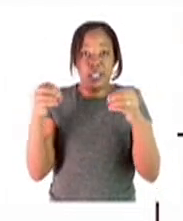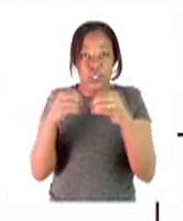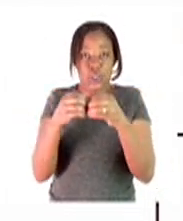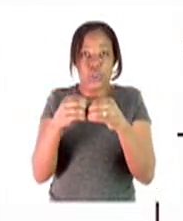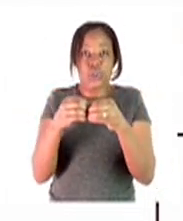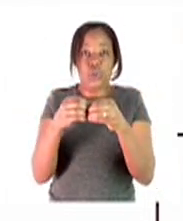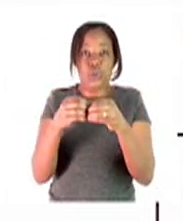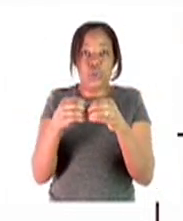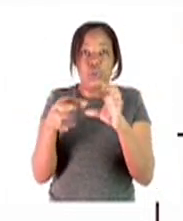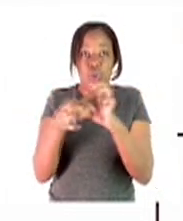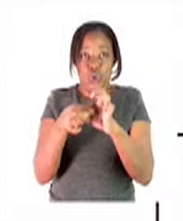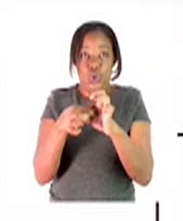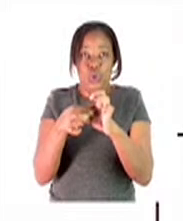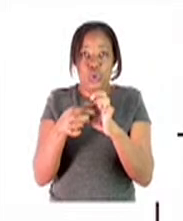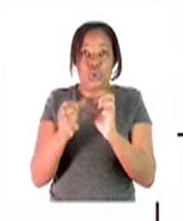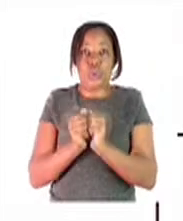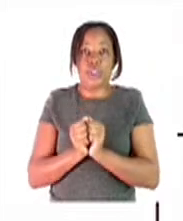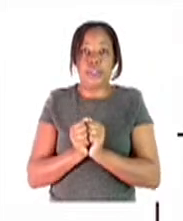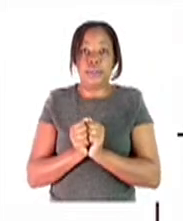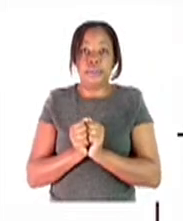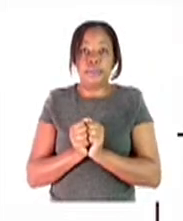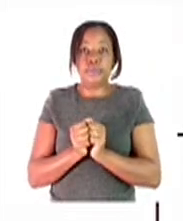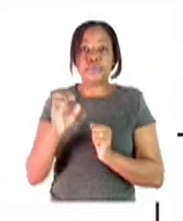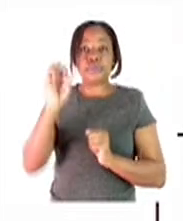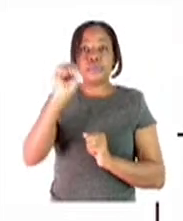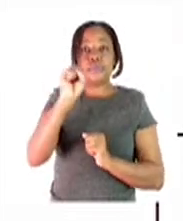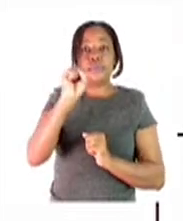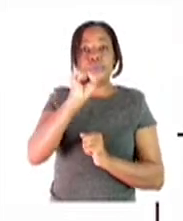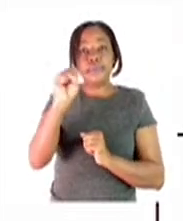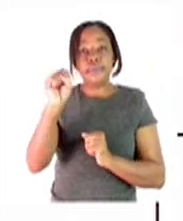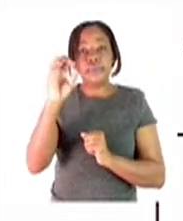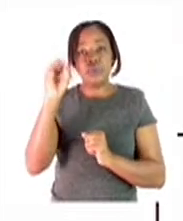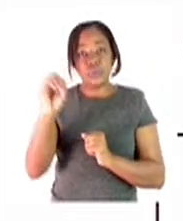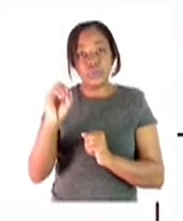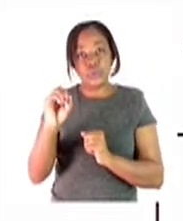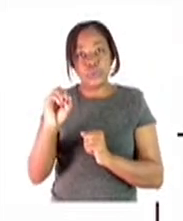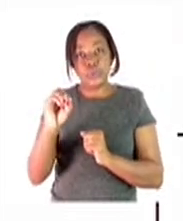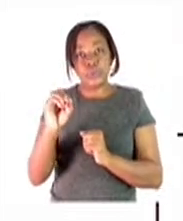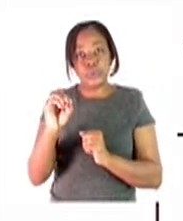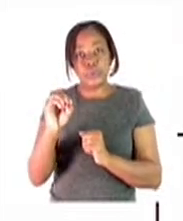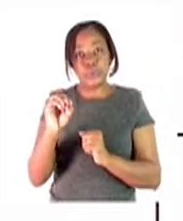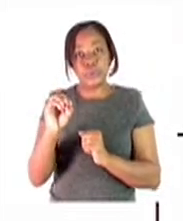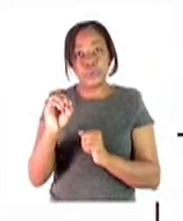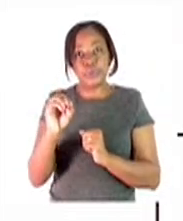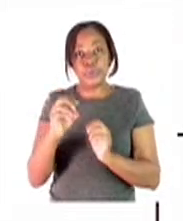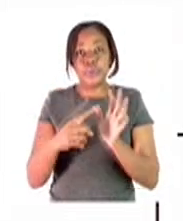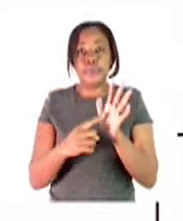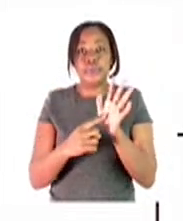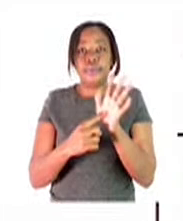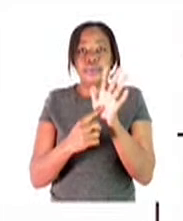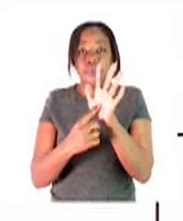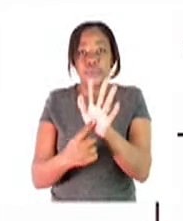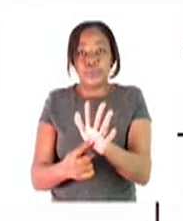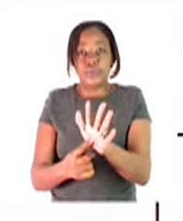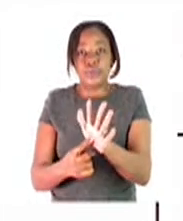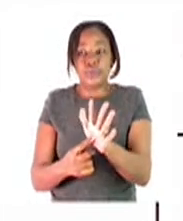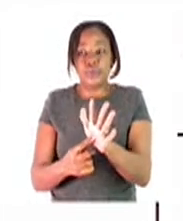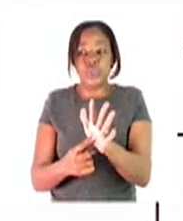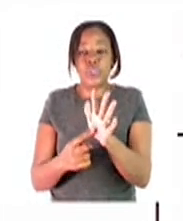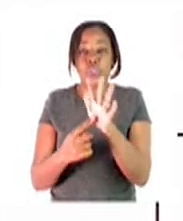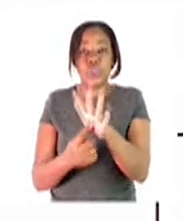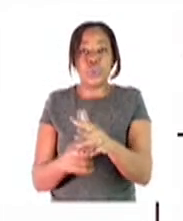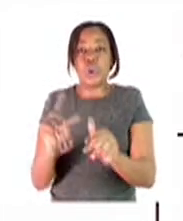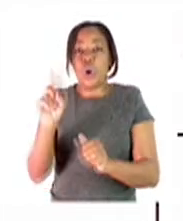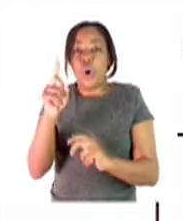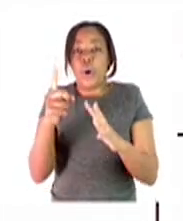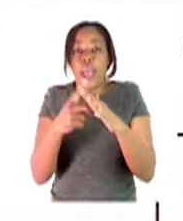So, when you use so, it means you have to show the result of what came out of doing something, or when something happens, what